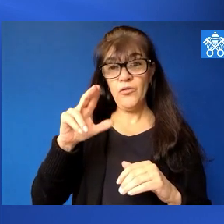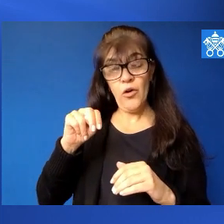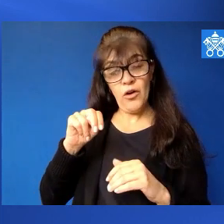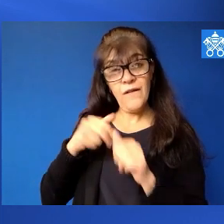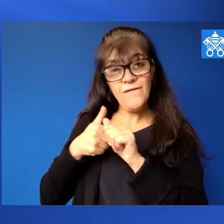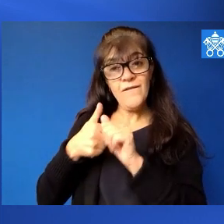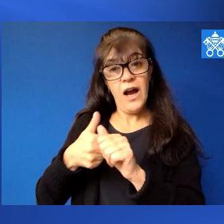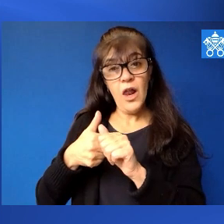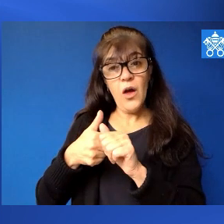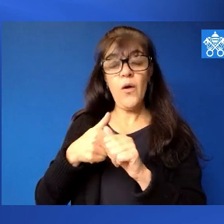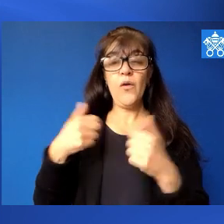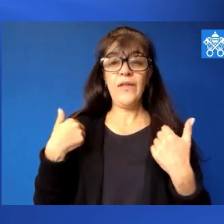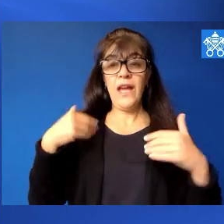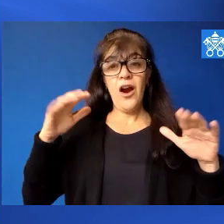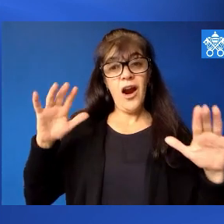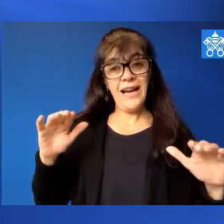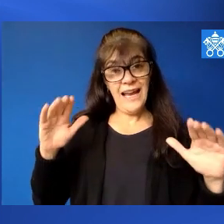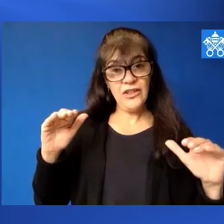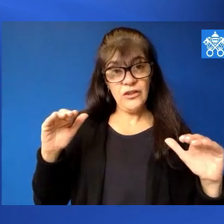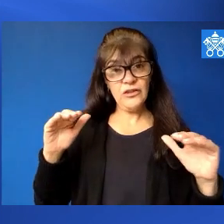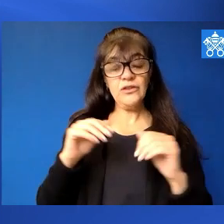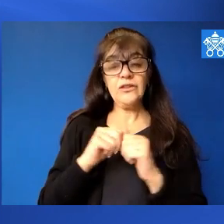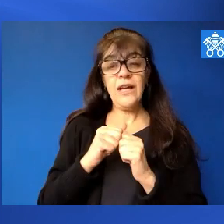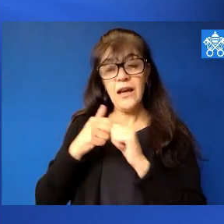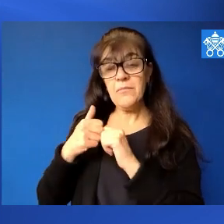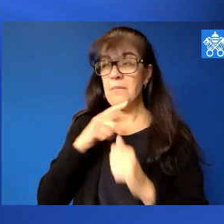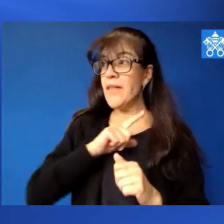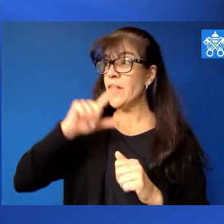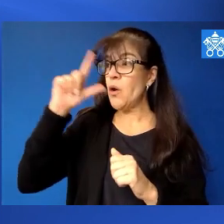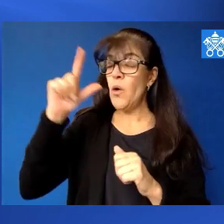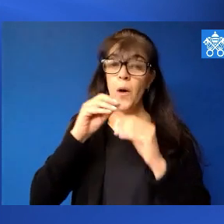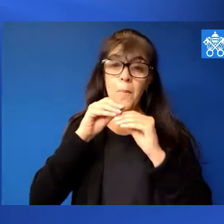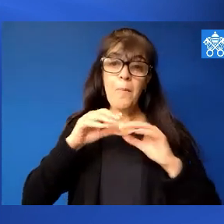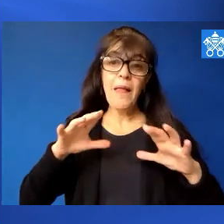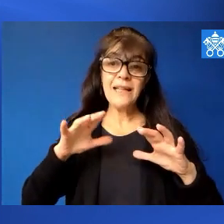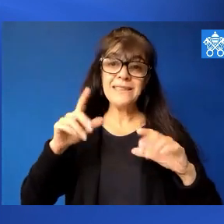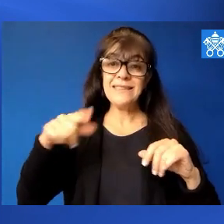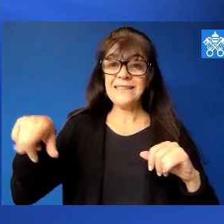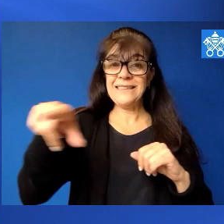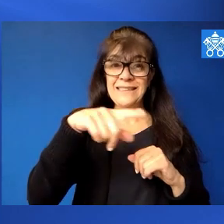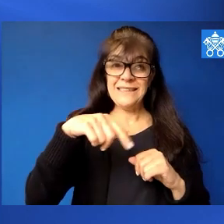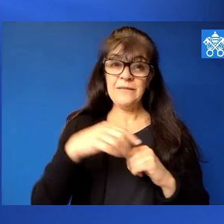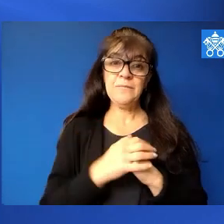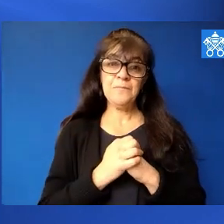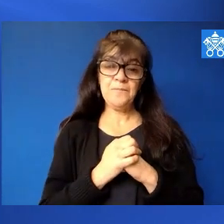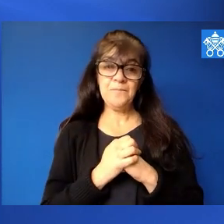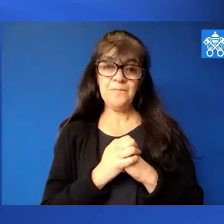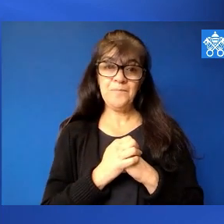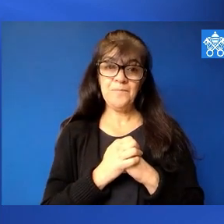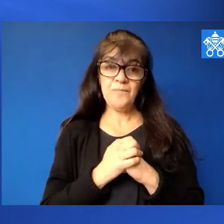And they always follow the example of the archangels. And may the Lord bless them